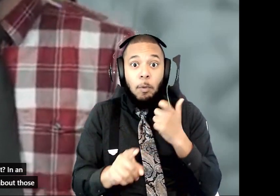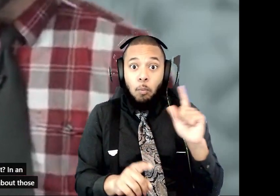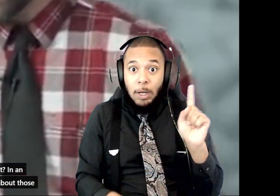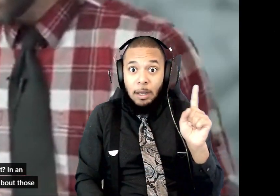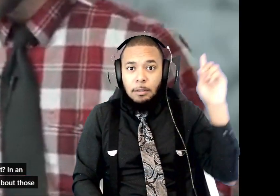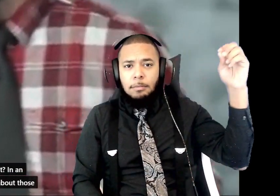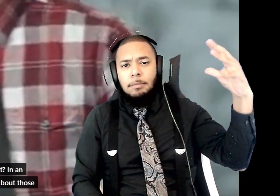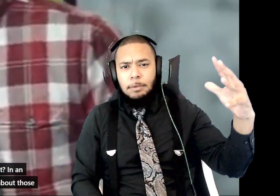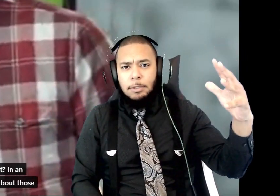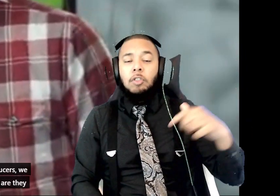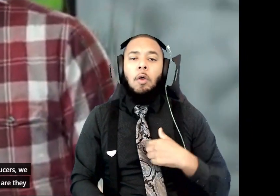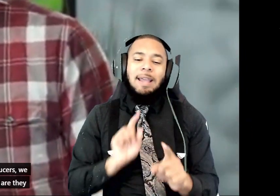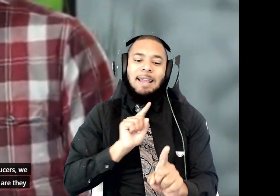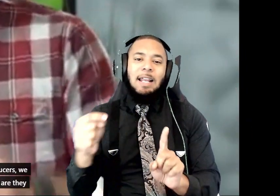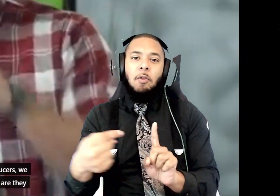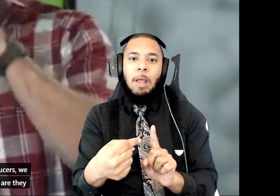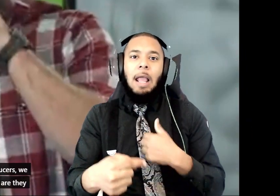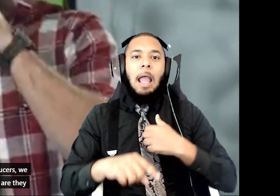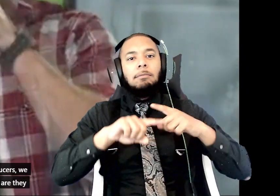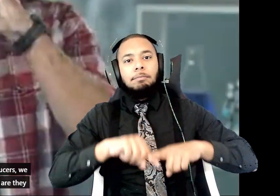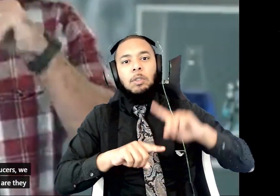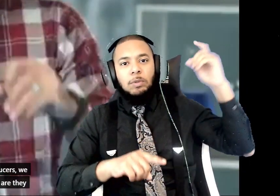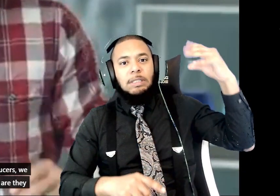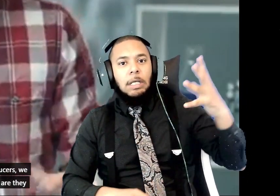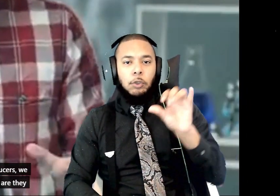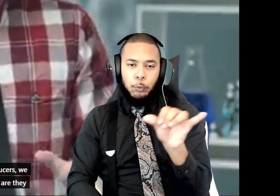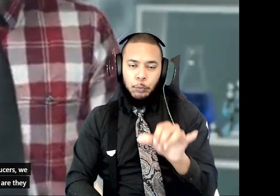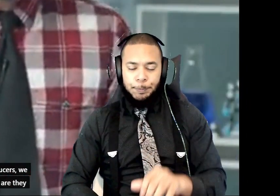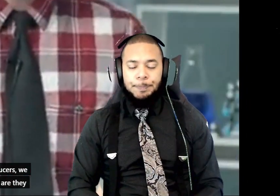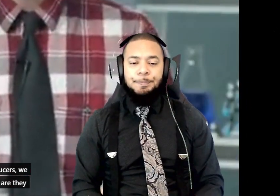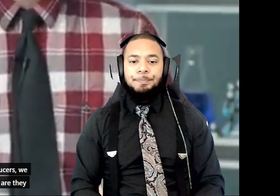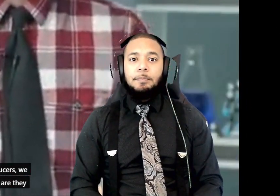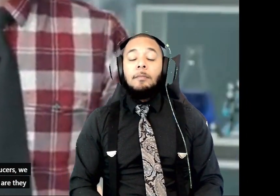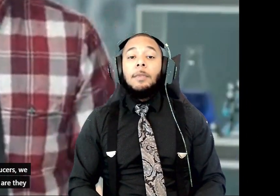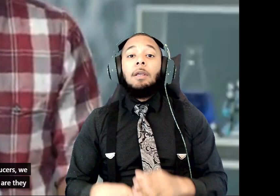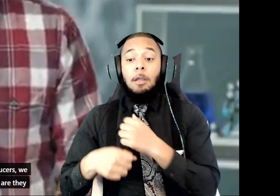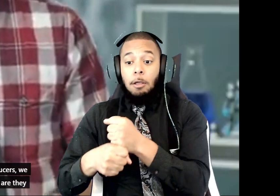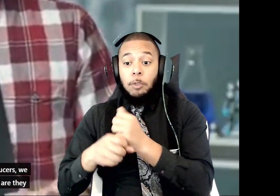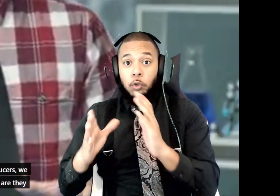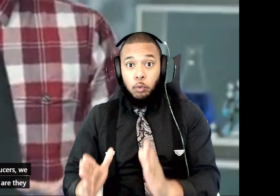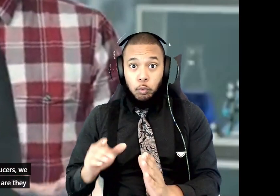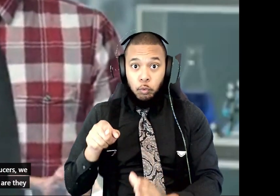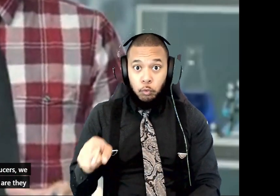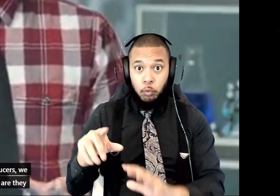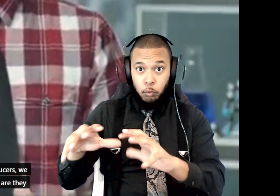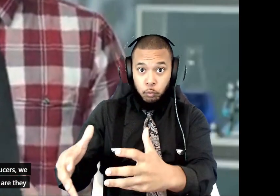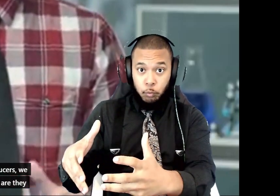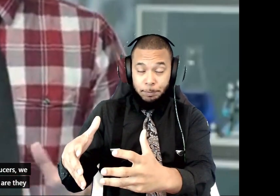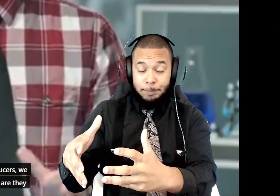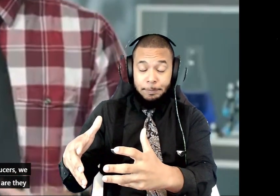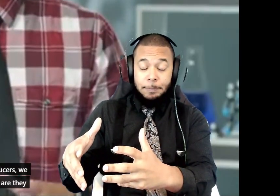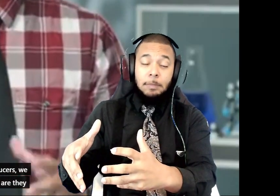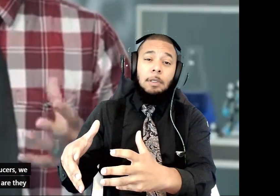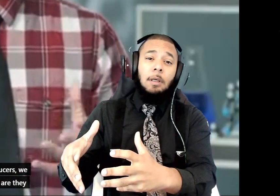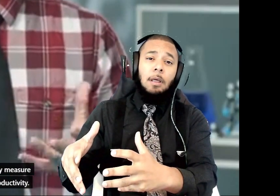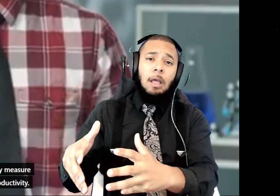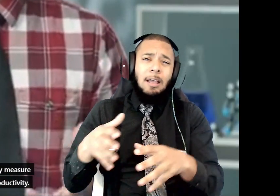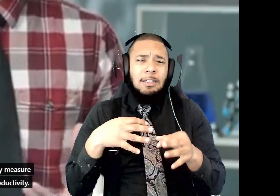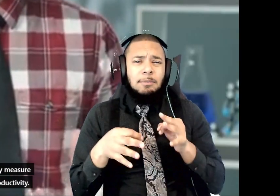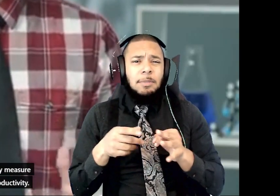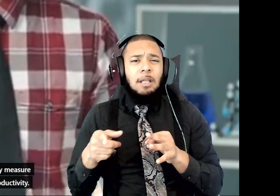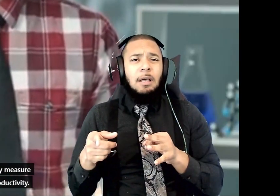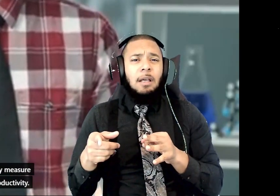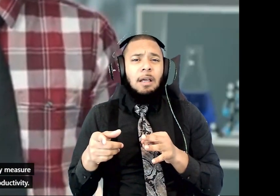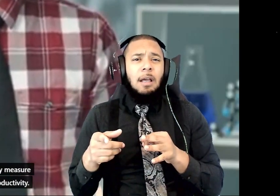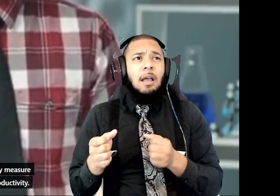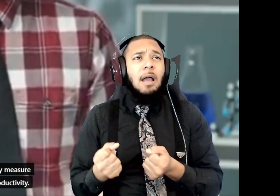indirect manner, but it's all about those calories. So with the producers, we talk about like how much are they